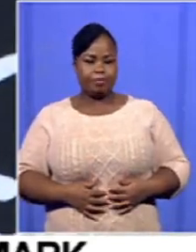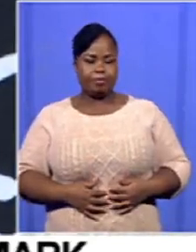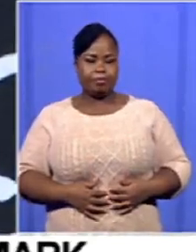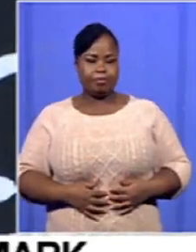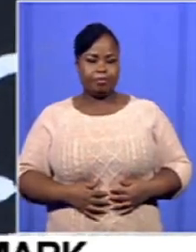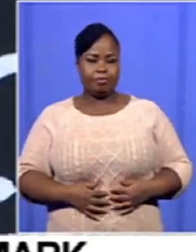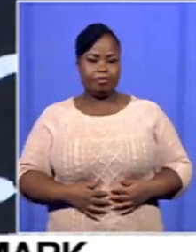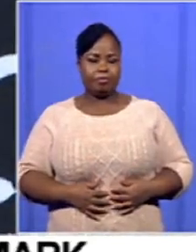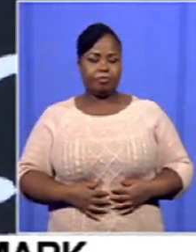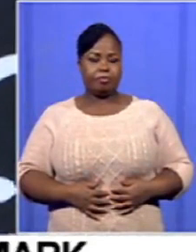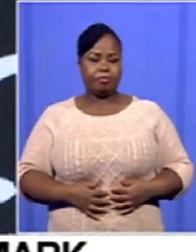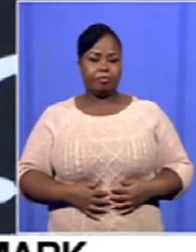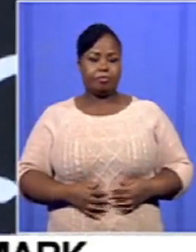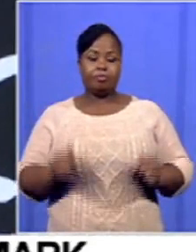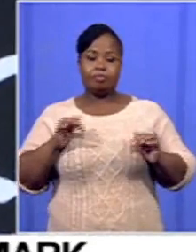And the people.